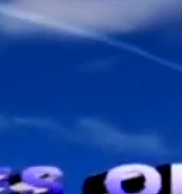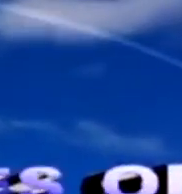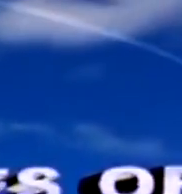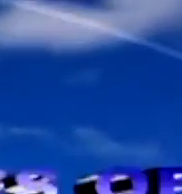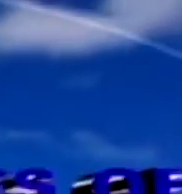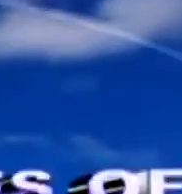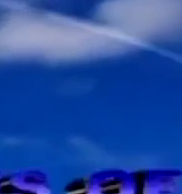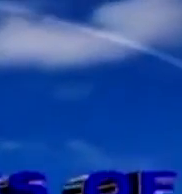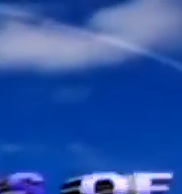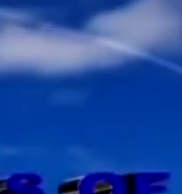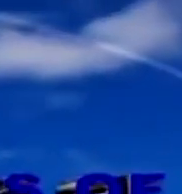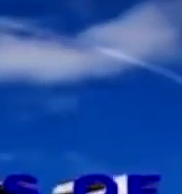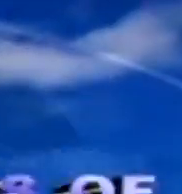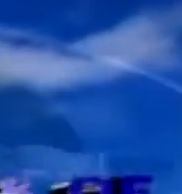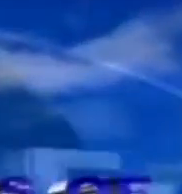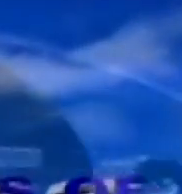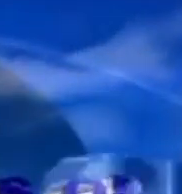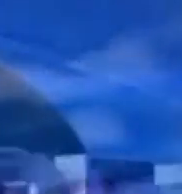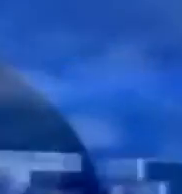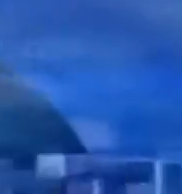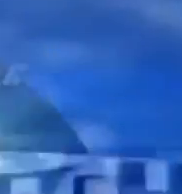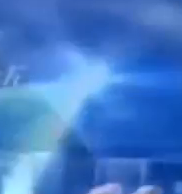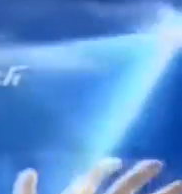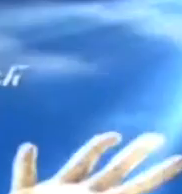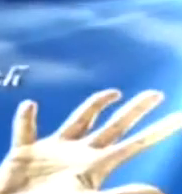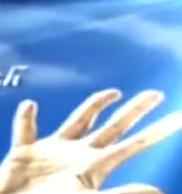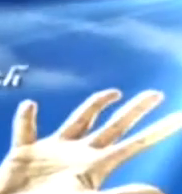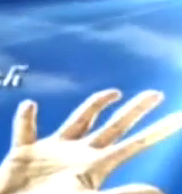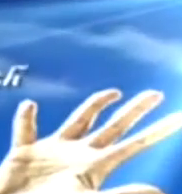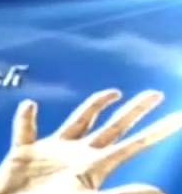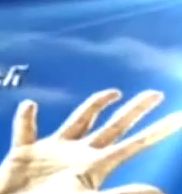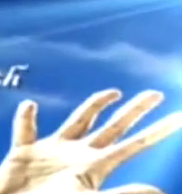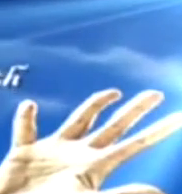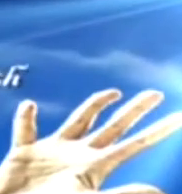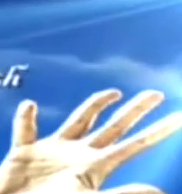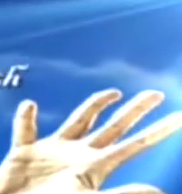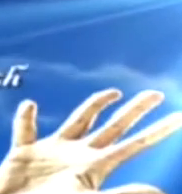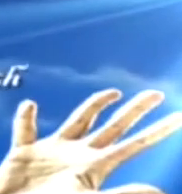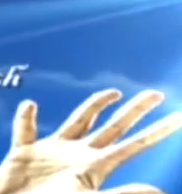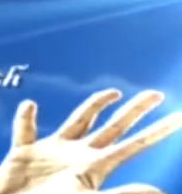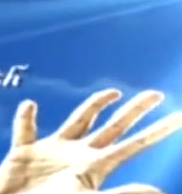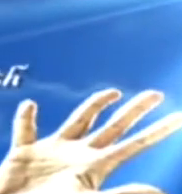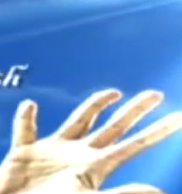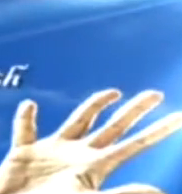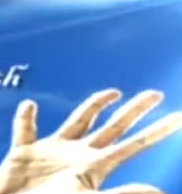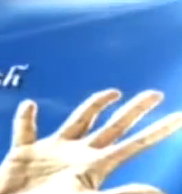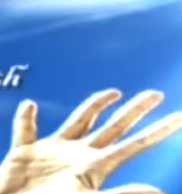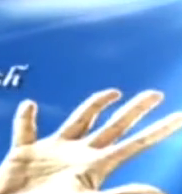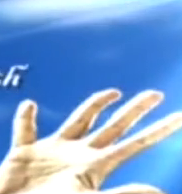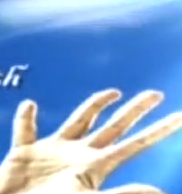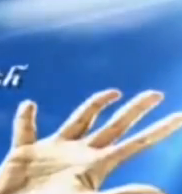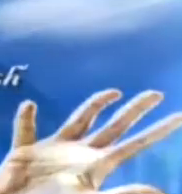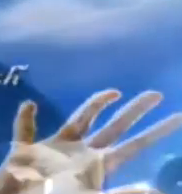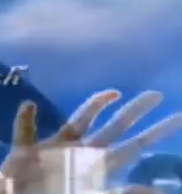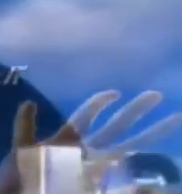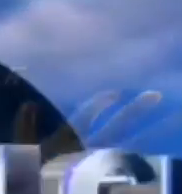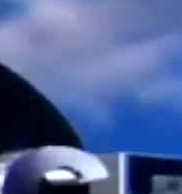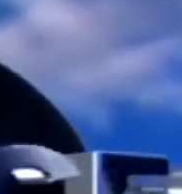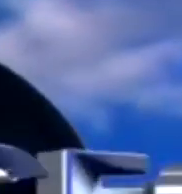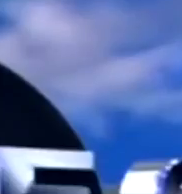to give, that he from sin might set man free, and